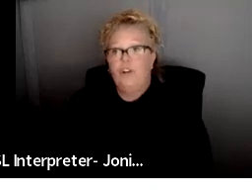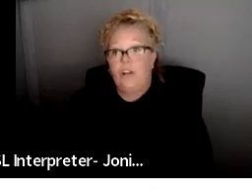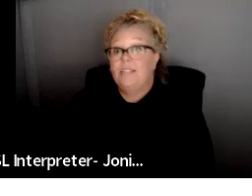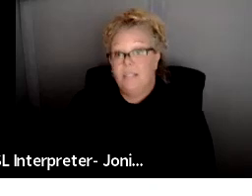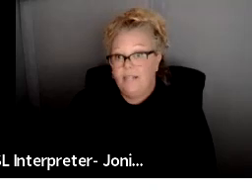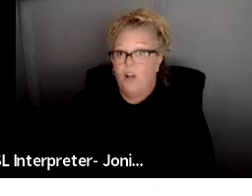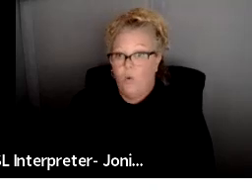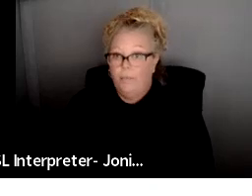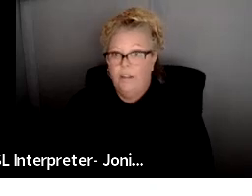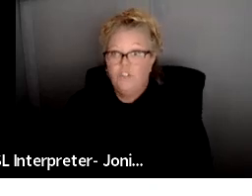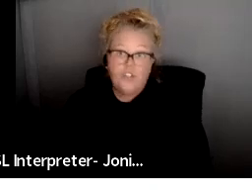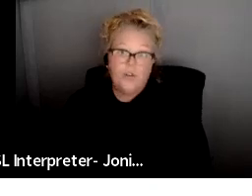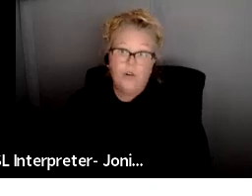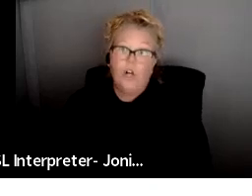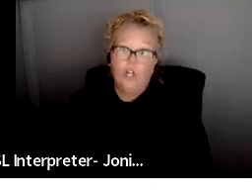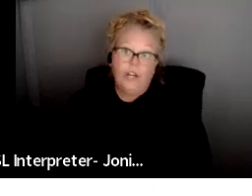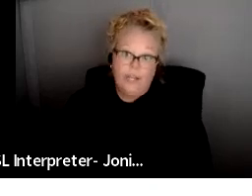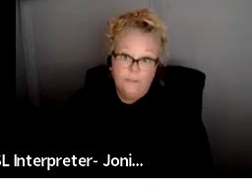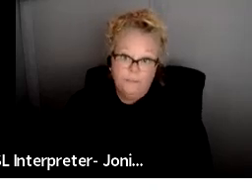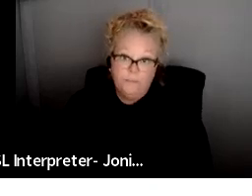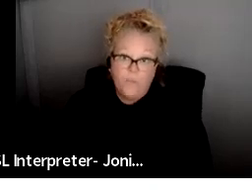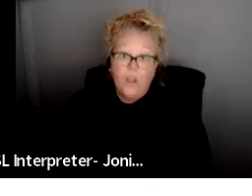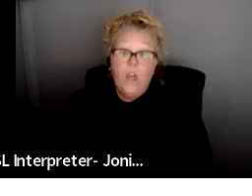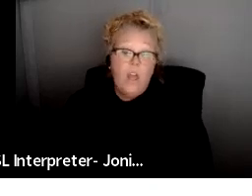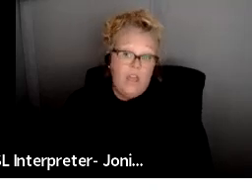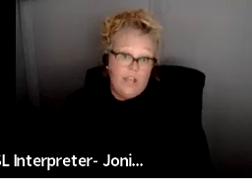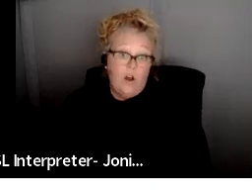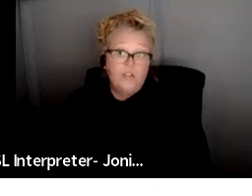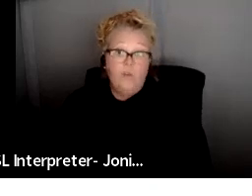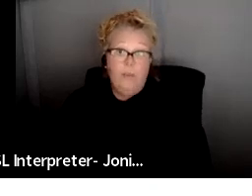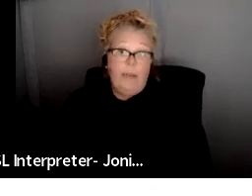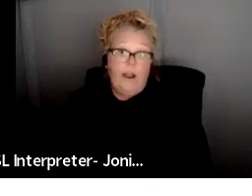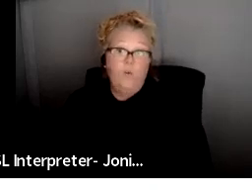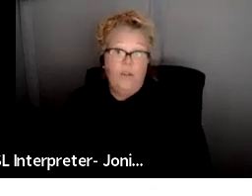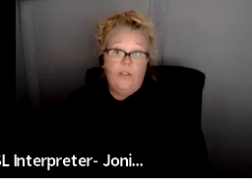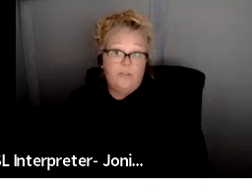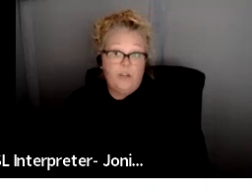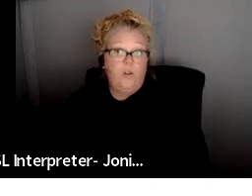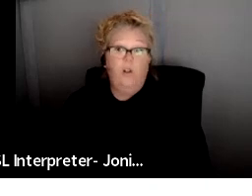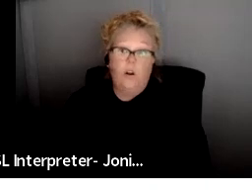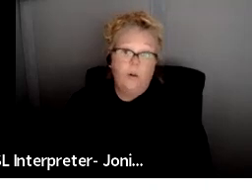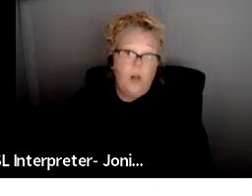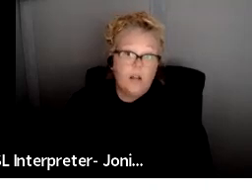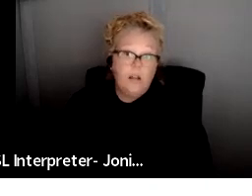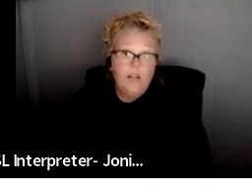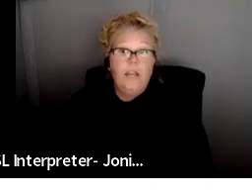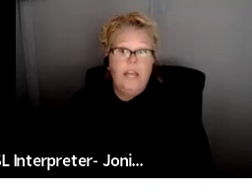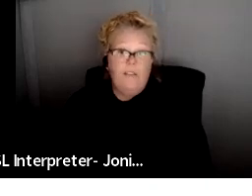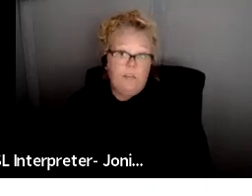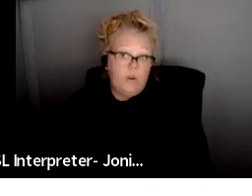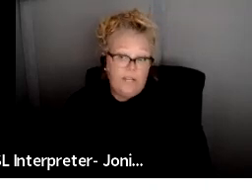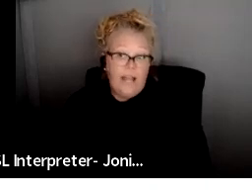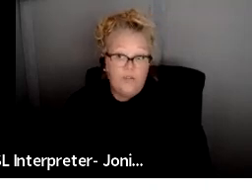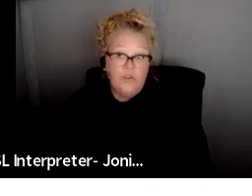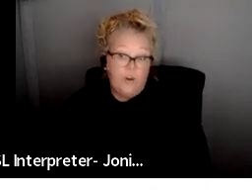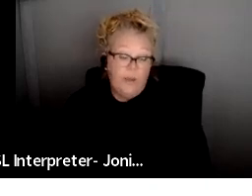it to your existing equipment, just so you're alerted. It can also be paired with a special alarm clock. If